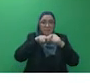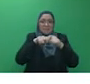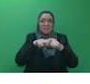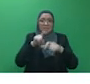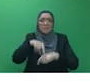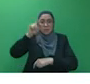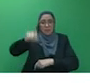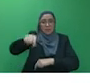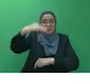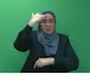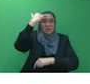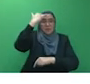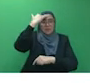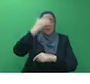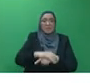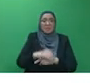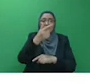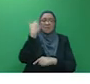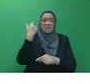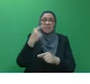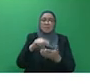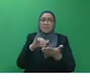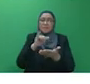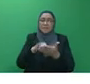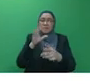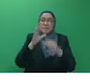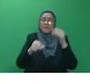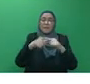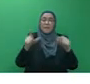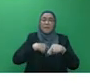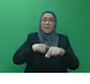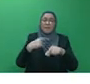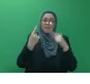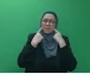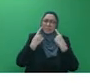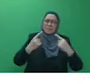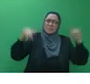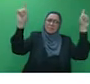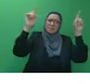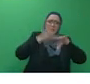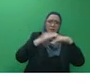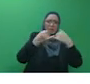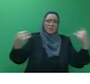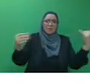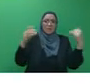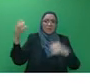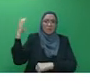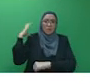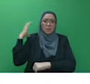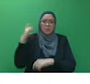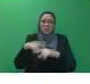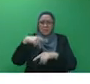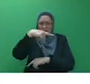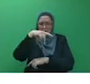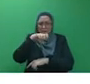know and this was thought to be by one of the you know the most well-known uh online uh you know coaches pingjun is his name